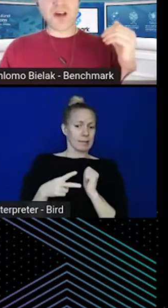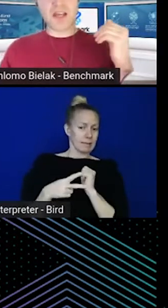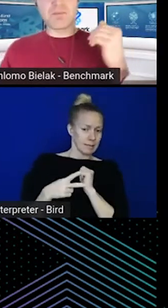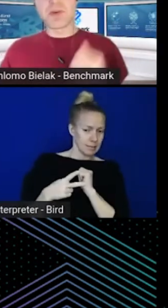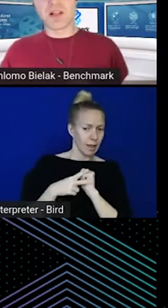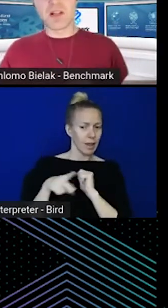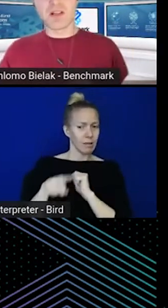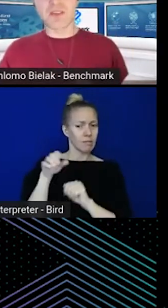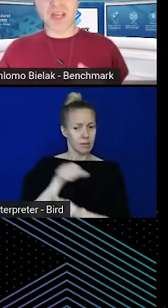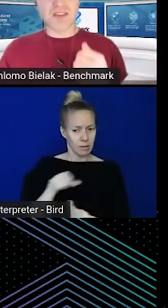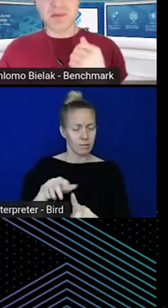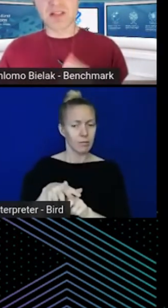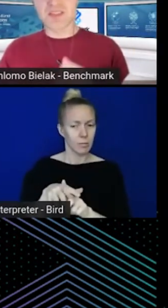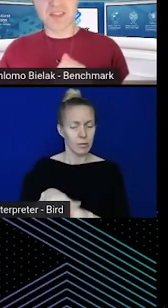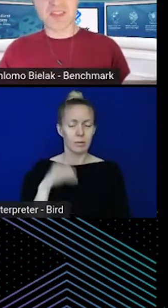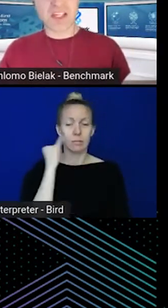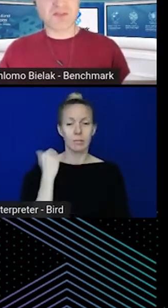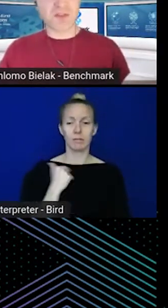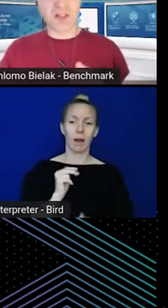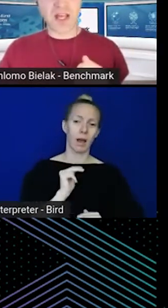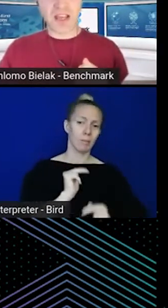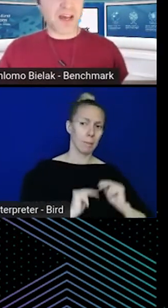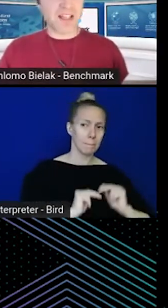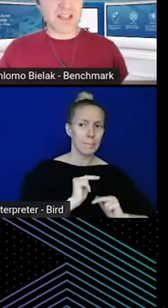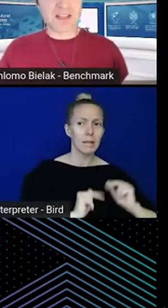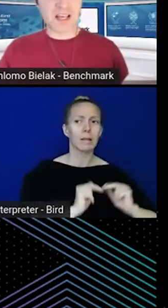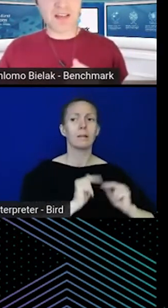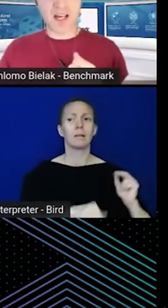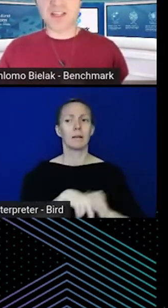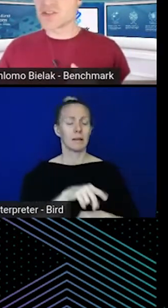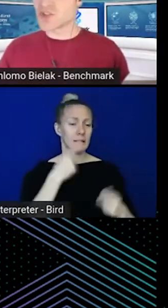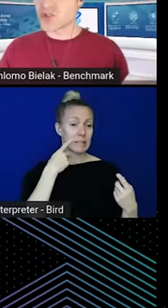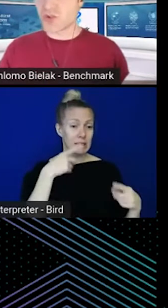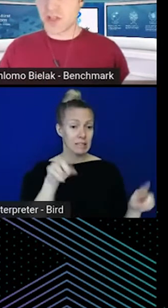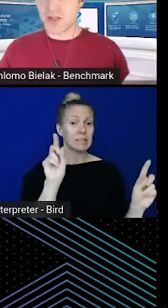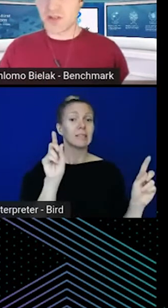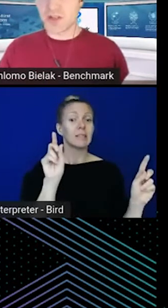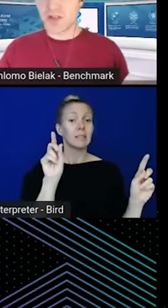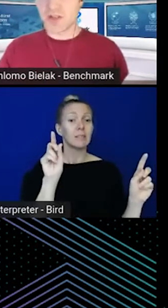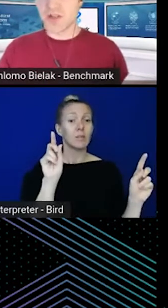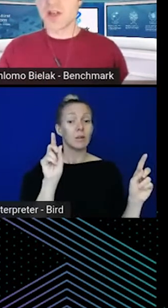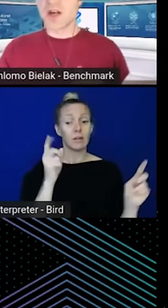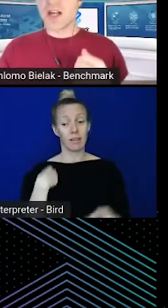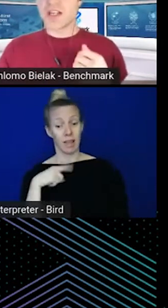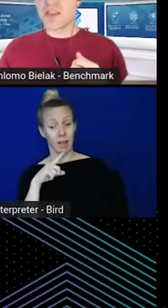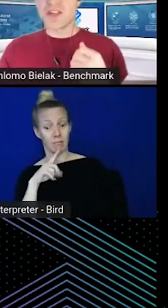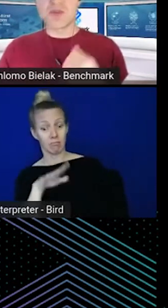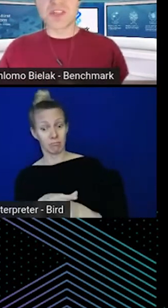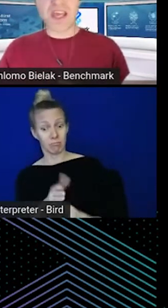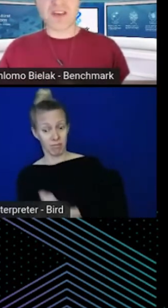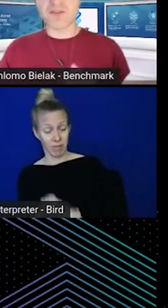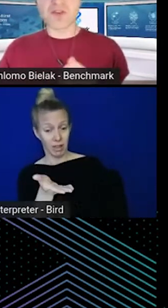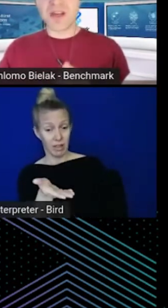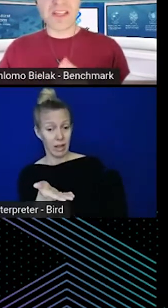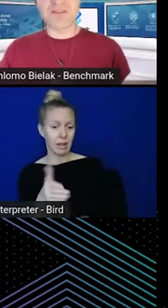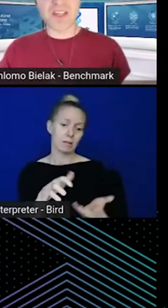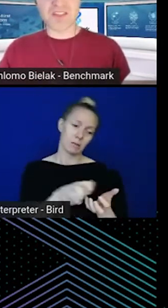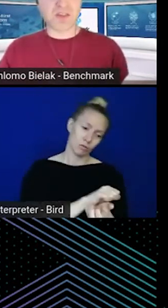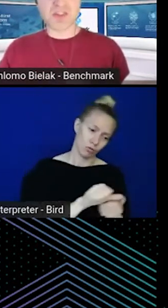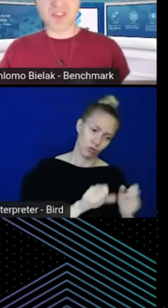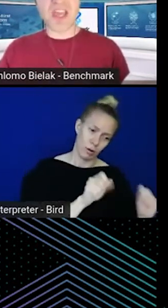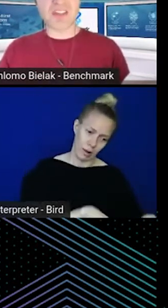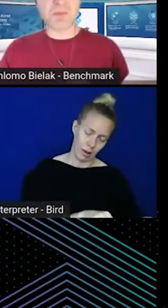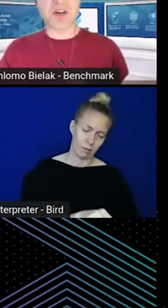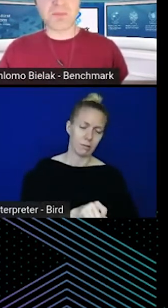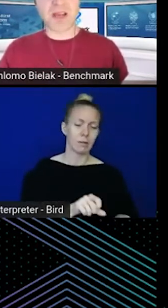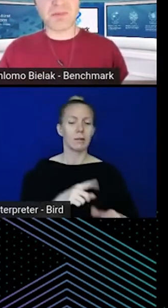If I build and the build is successful and I validate that, I can destroy it. I can then do my dev